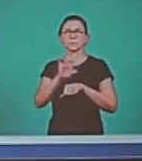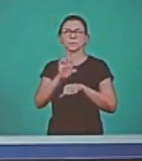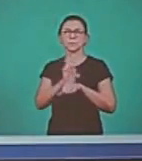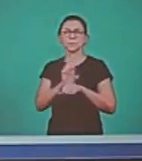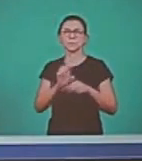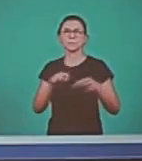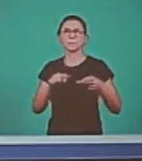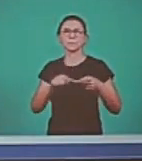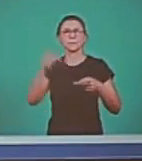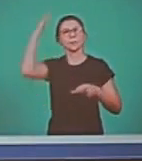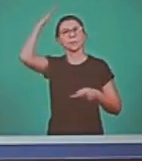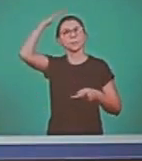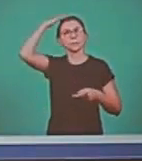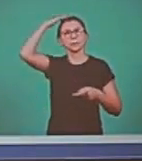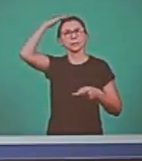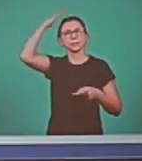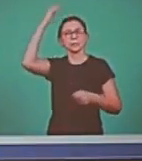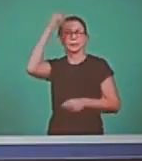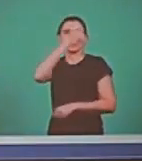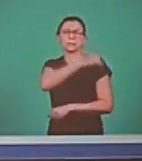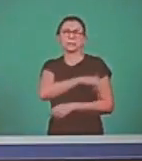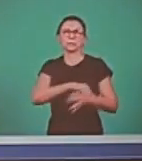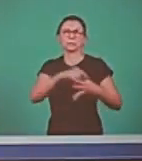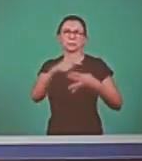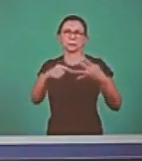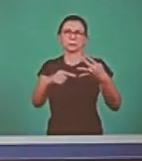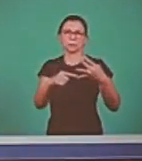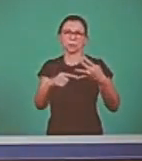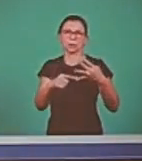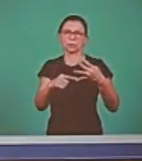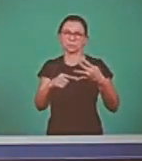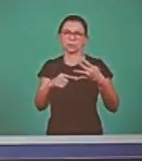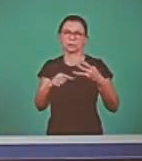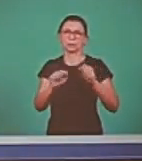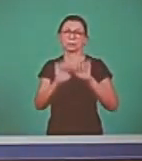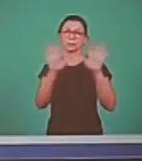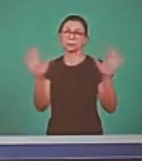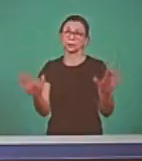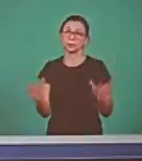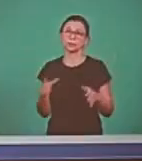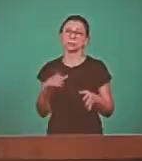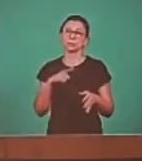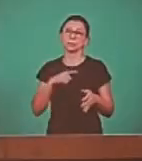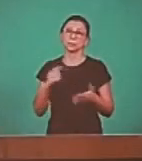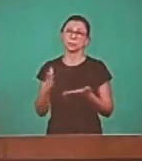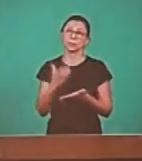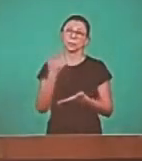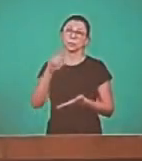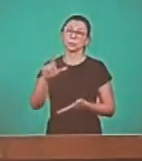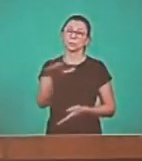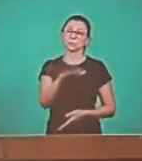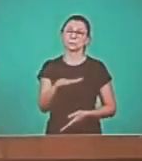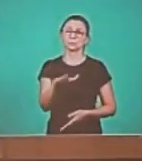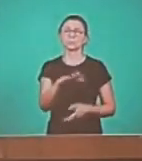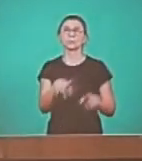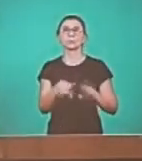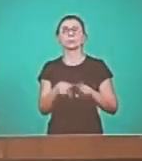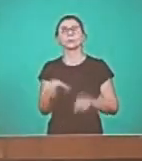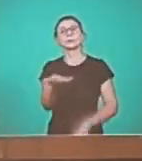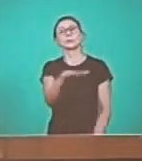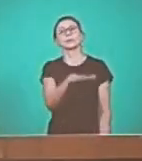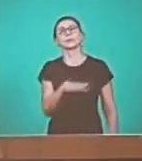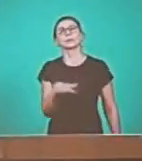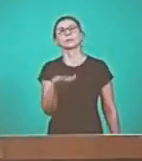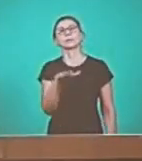third, Paraná, and a fourth, Rio de Janeiro. Of course, that the regions there. So then the brethren can